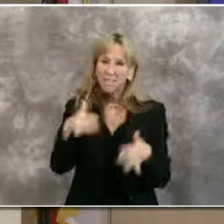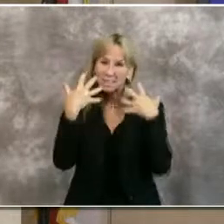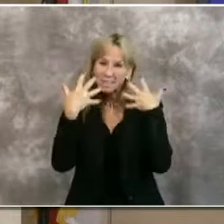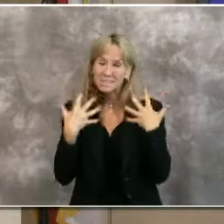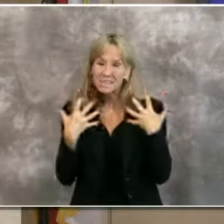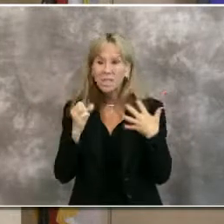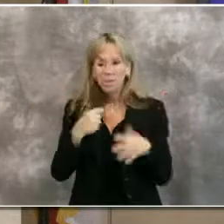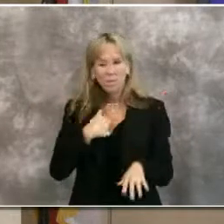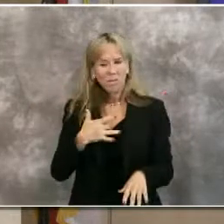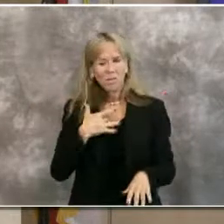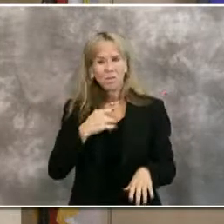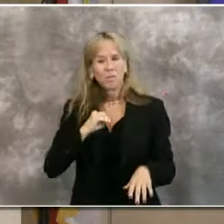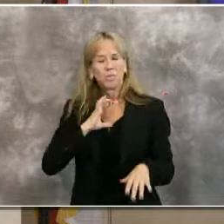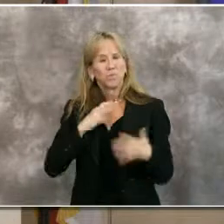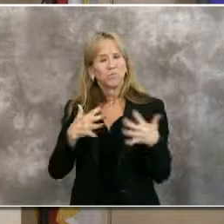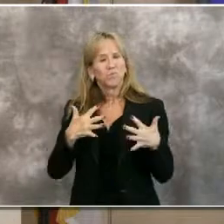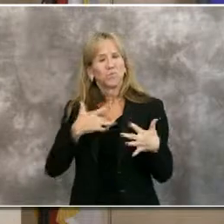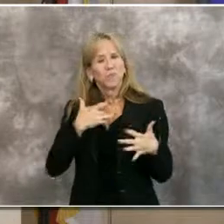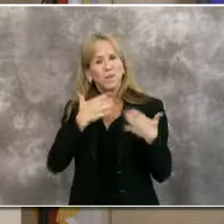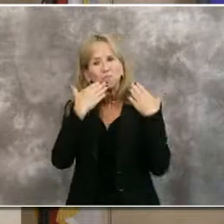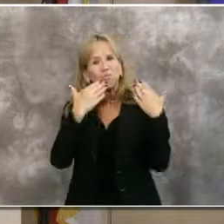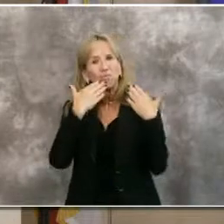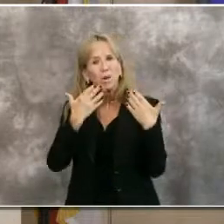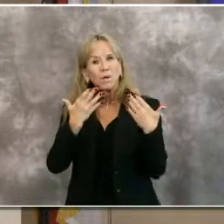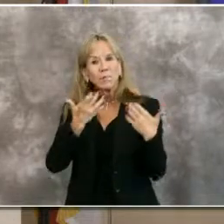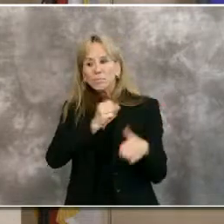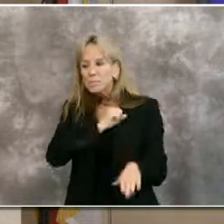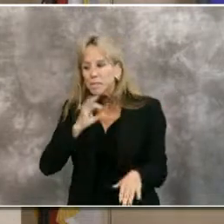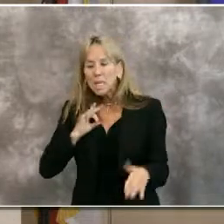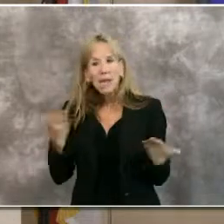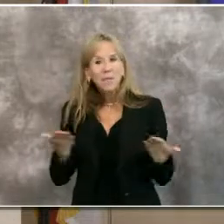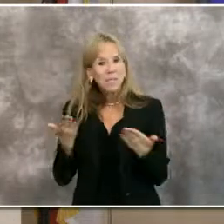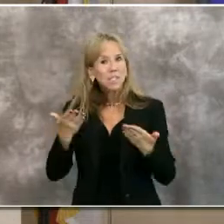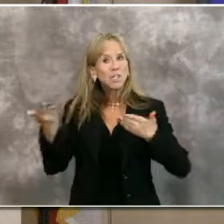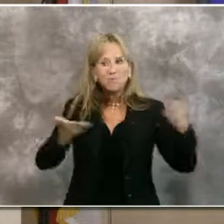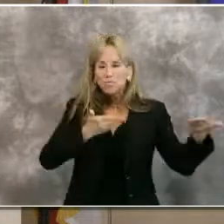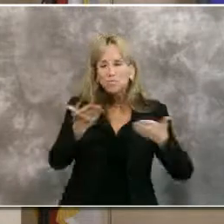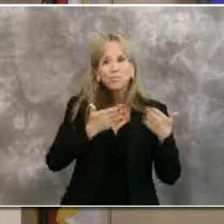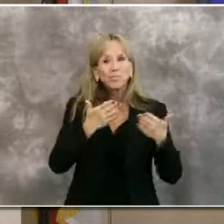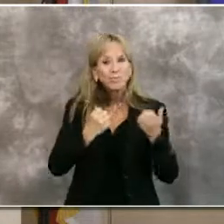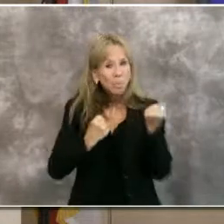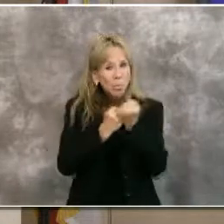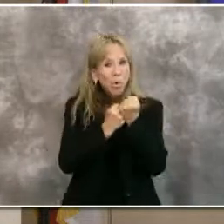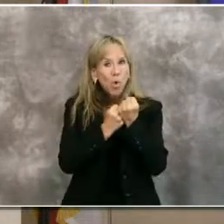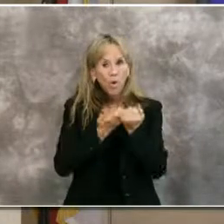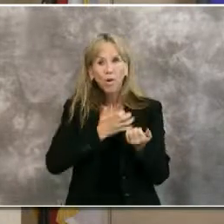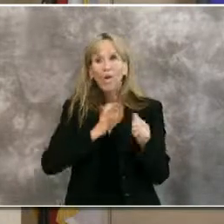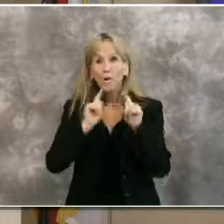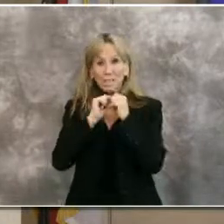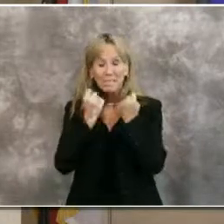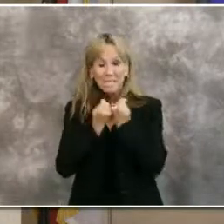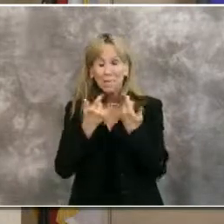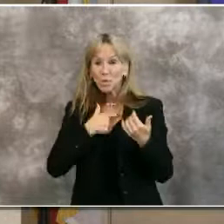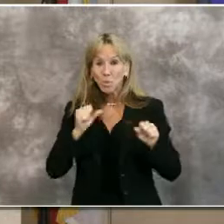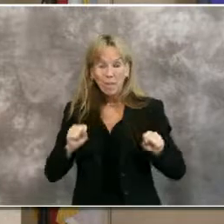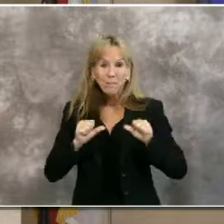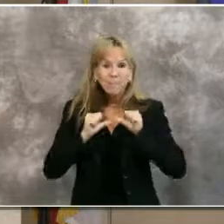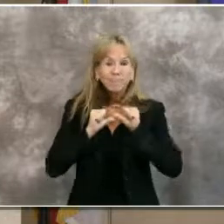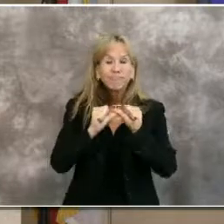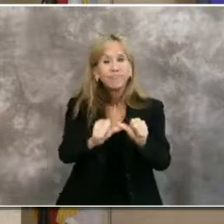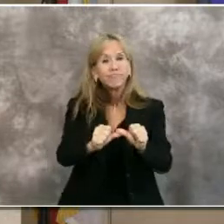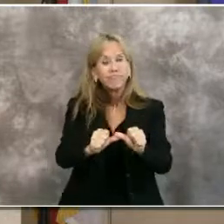am grateful for the staffing support that the county has given our team to be able to expand it to